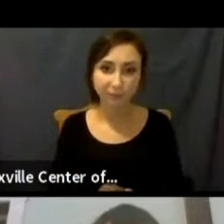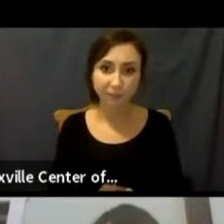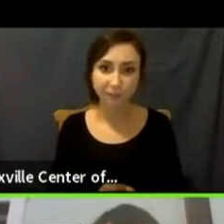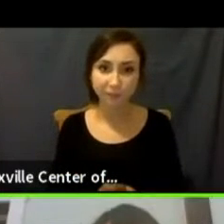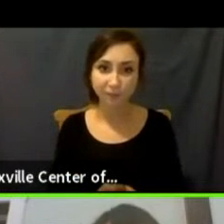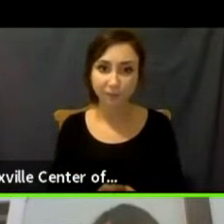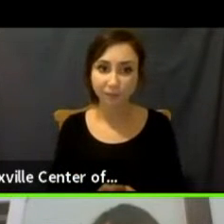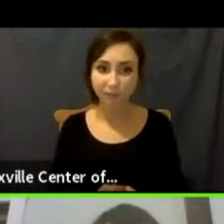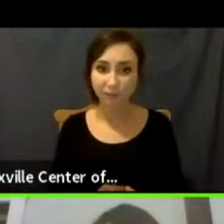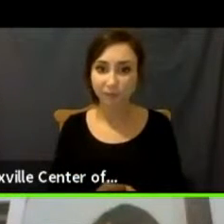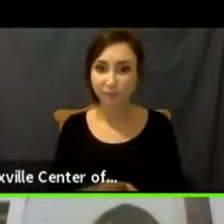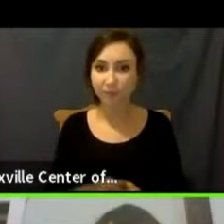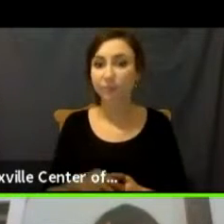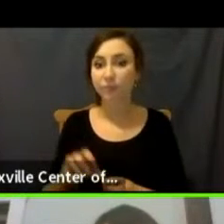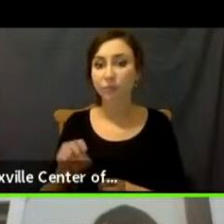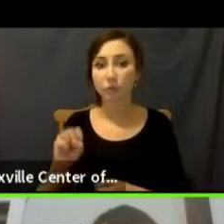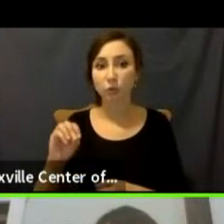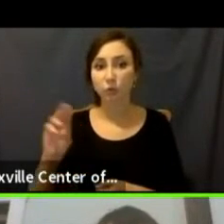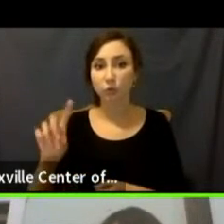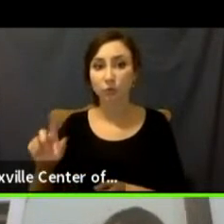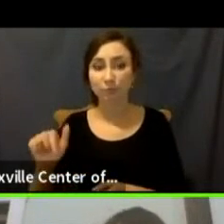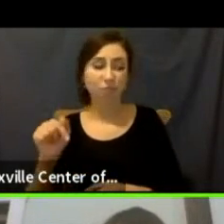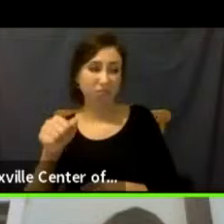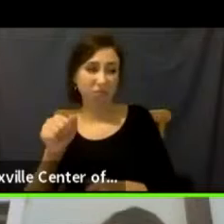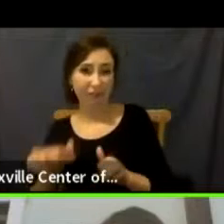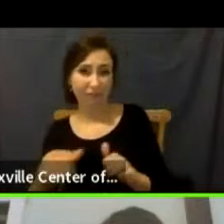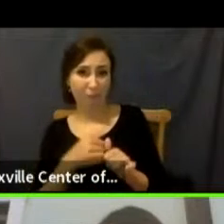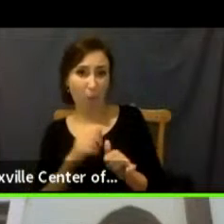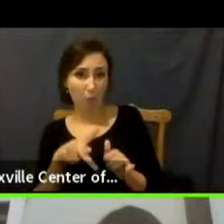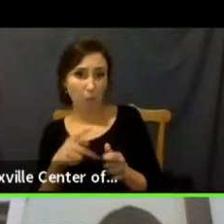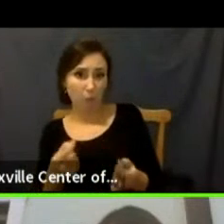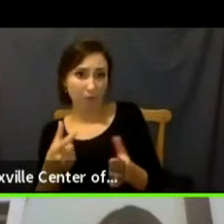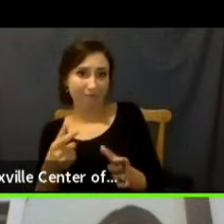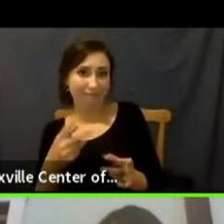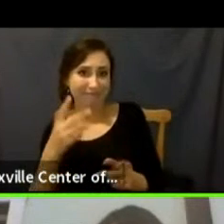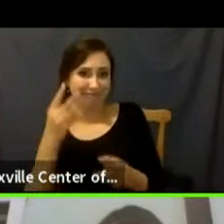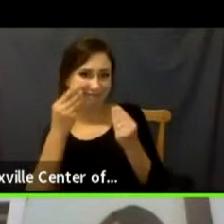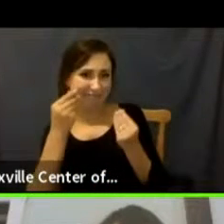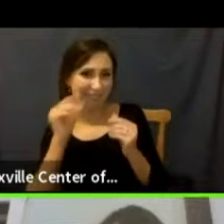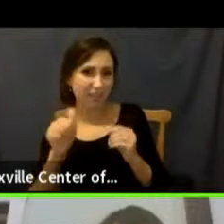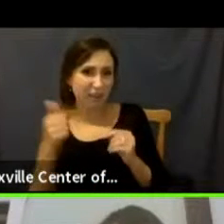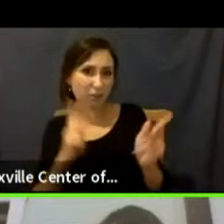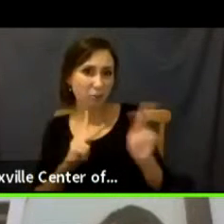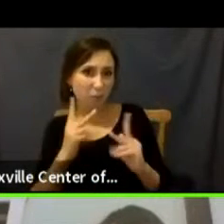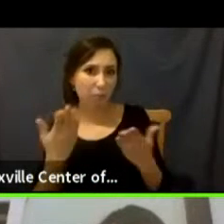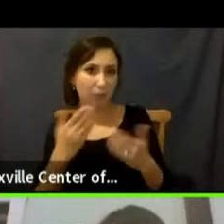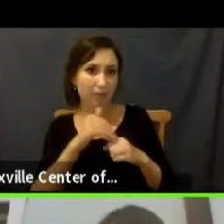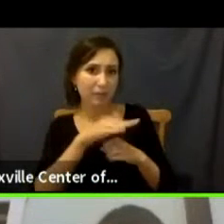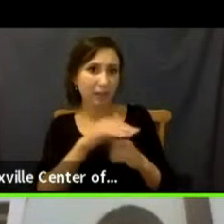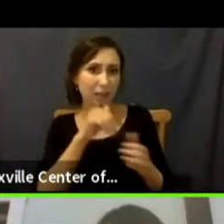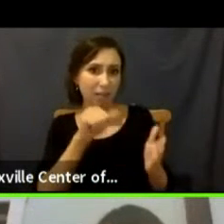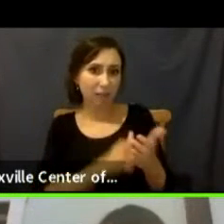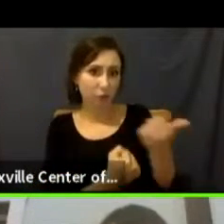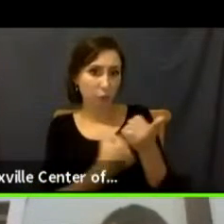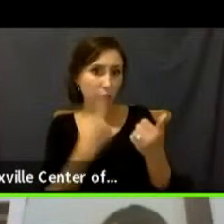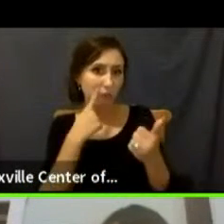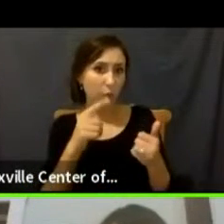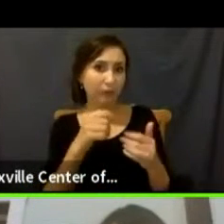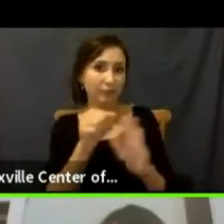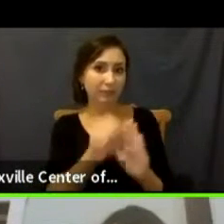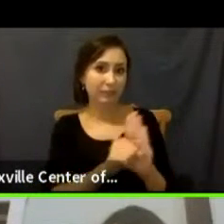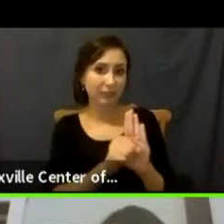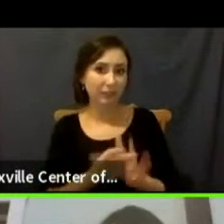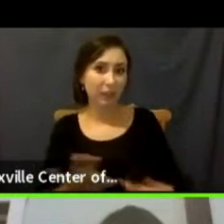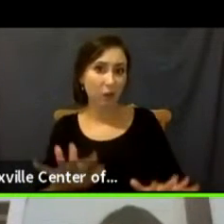Yeah, just one quick follow-up, that thinking of other people that might actually send letters of support for a statewide mask mandate is actually reaching out to